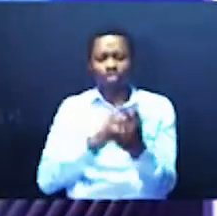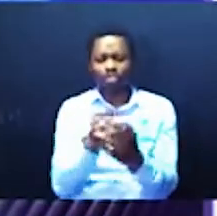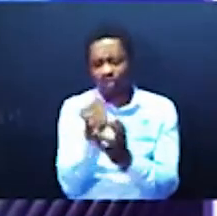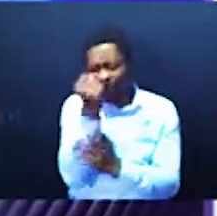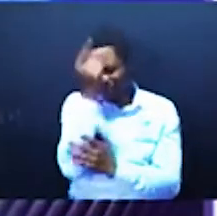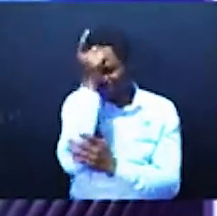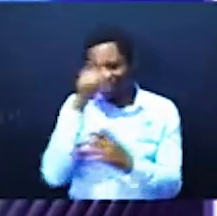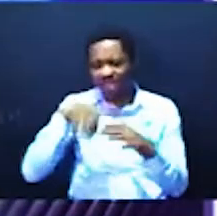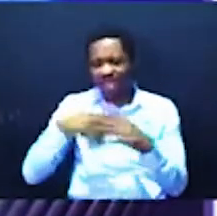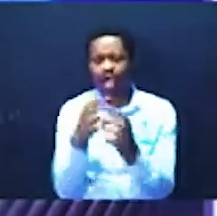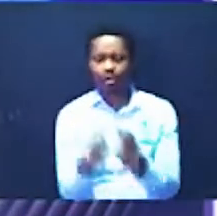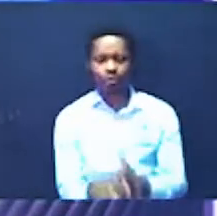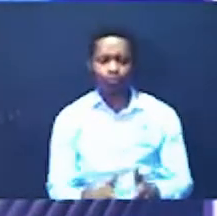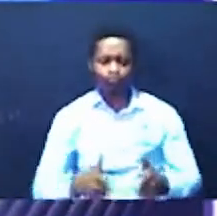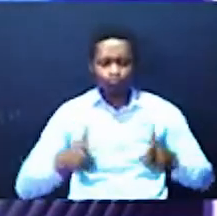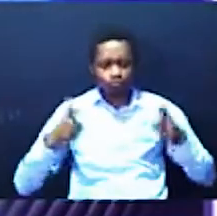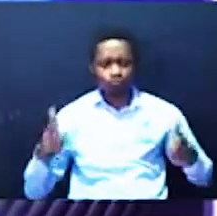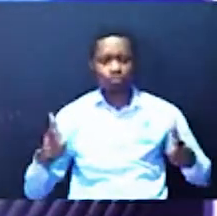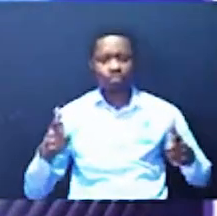Christ.